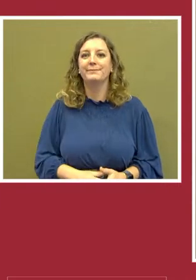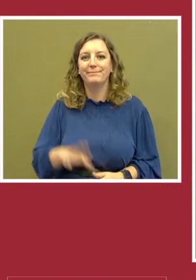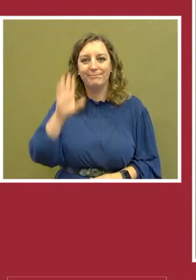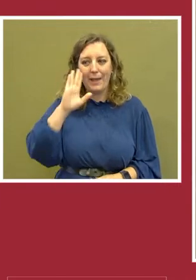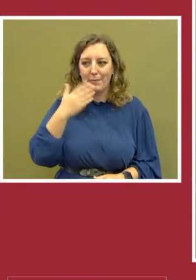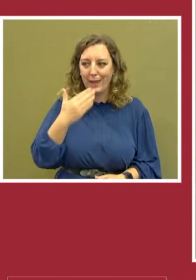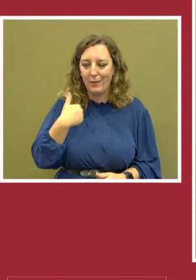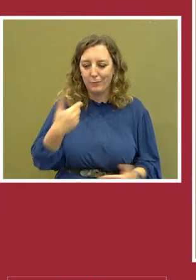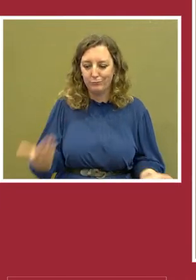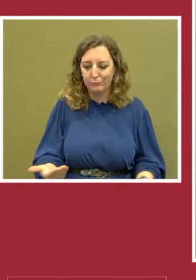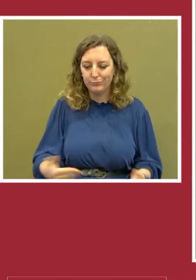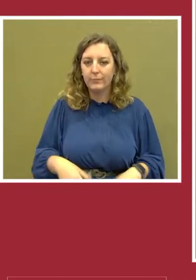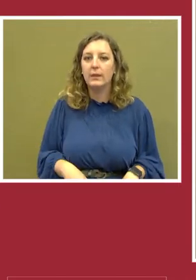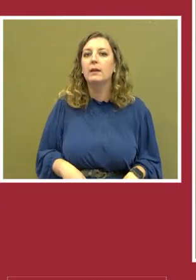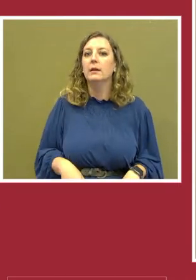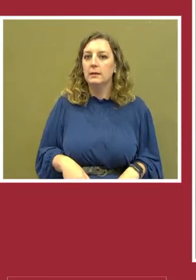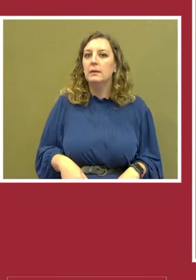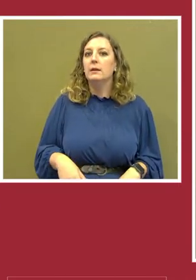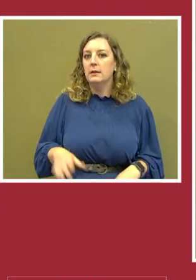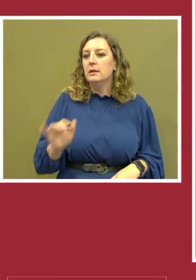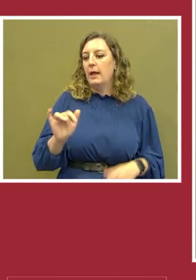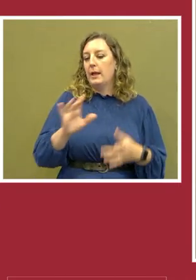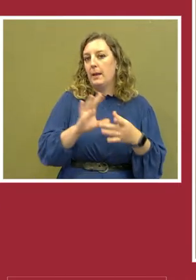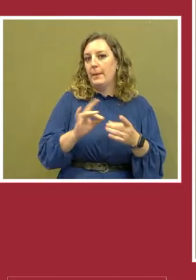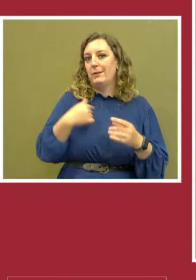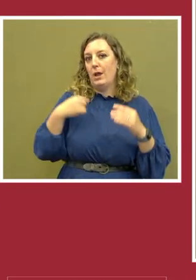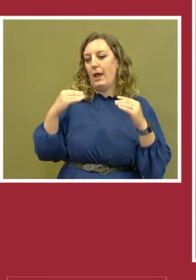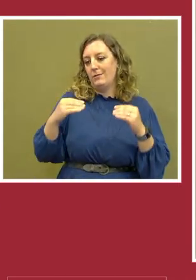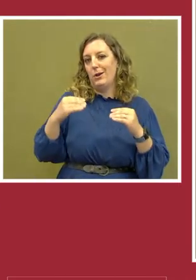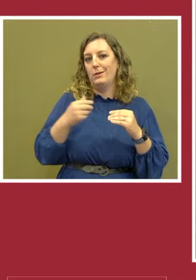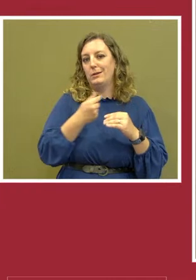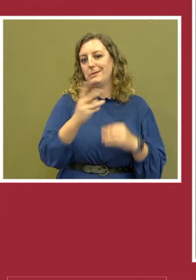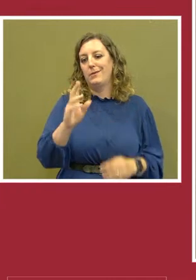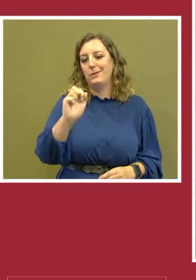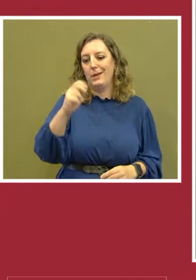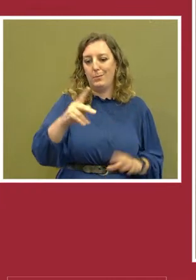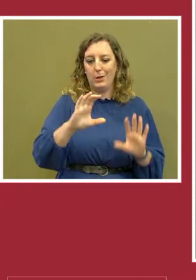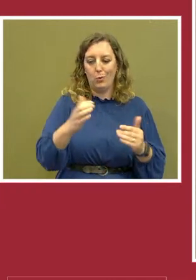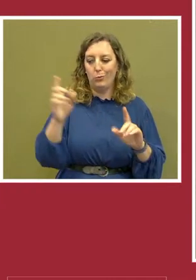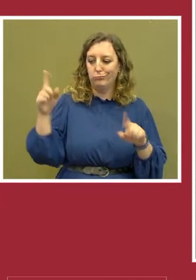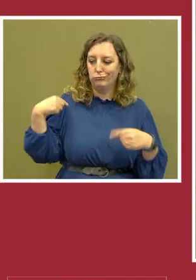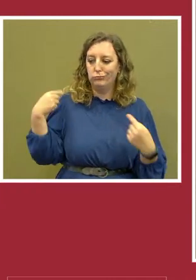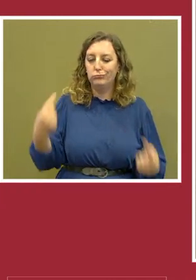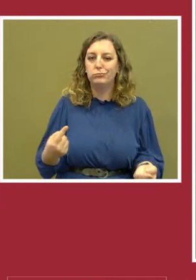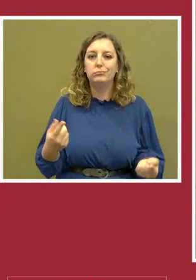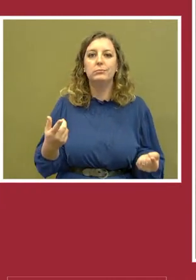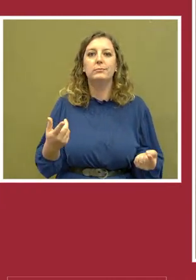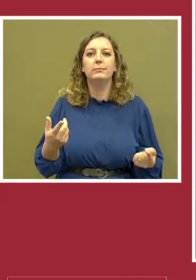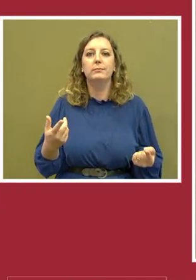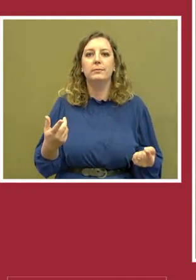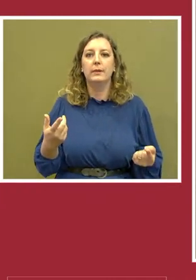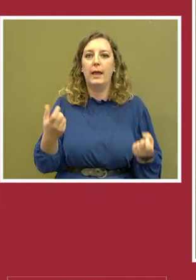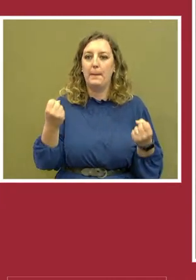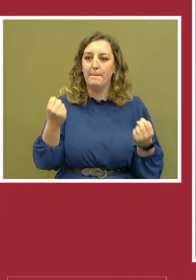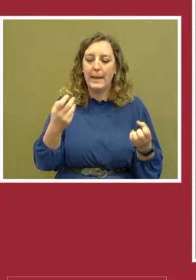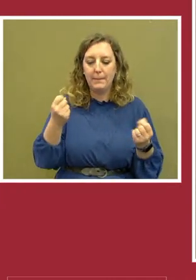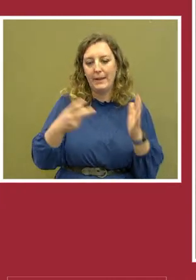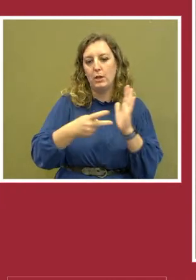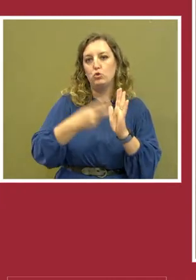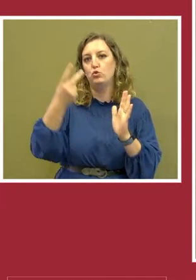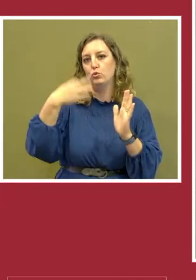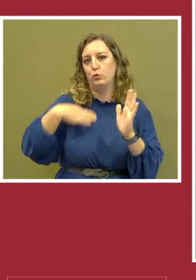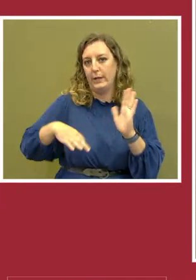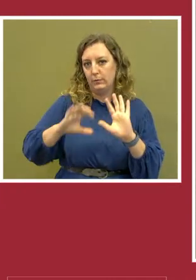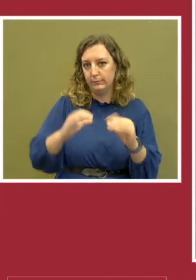Hi, thanks for having me. Yeah, as Katie mentioned, I've taught several AP courses over the years and a slew of dual credit courses.